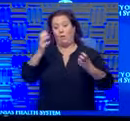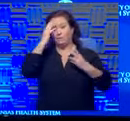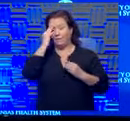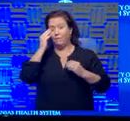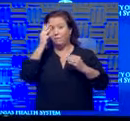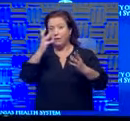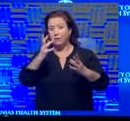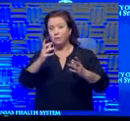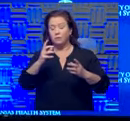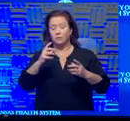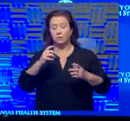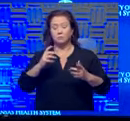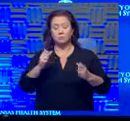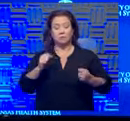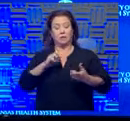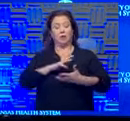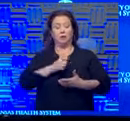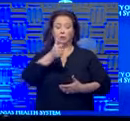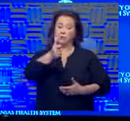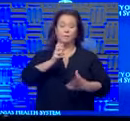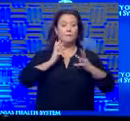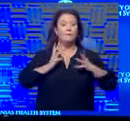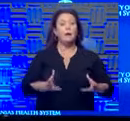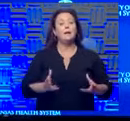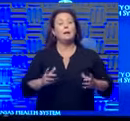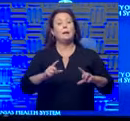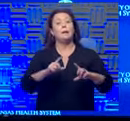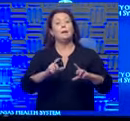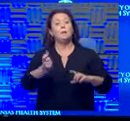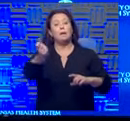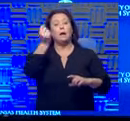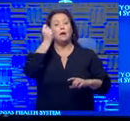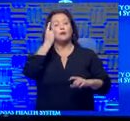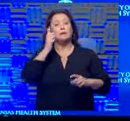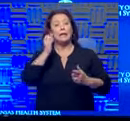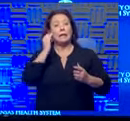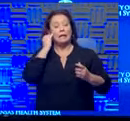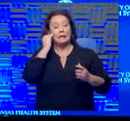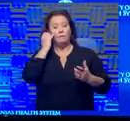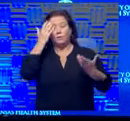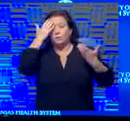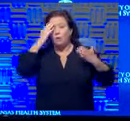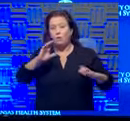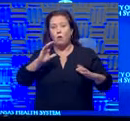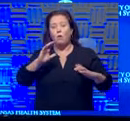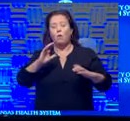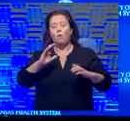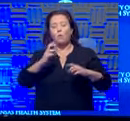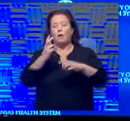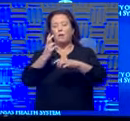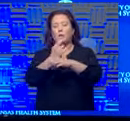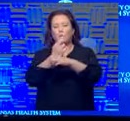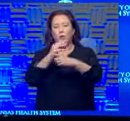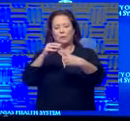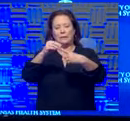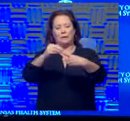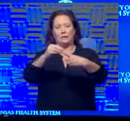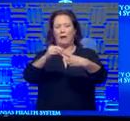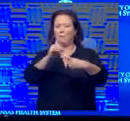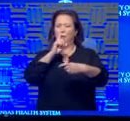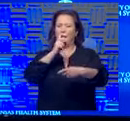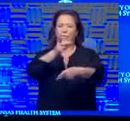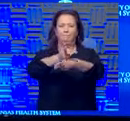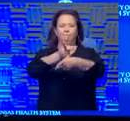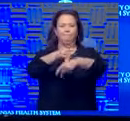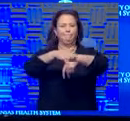information to scare yourself, okay. But the reality is, unless you know what you're doing with an oximeter, I would really be cautious